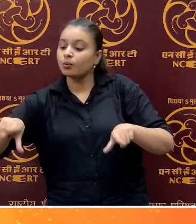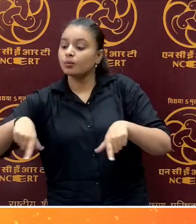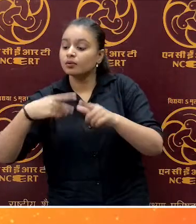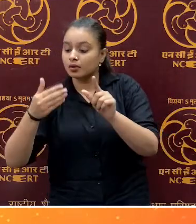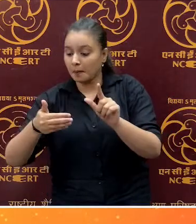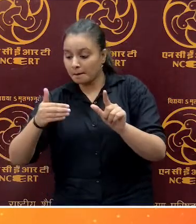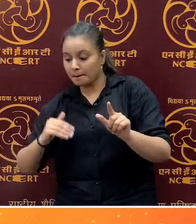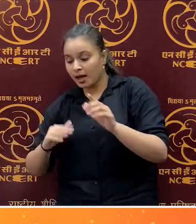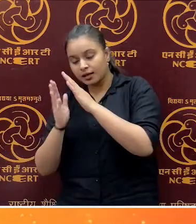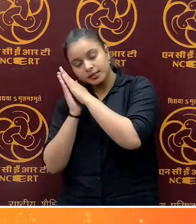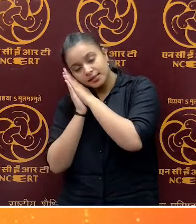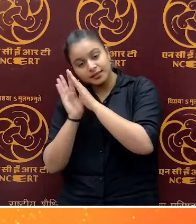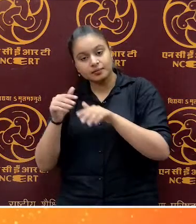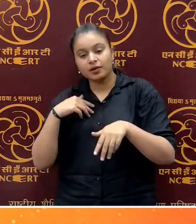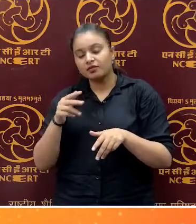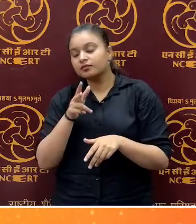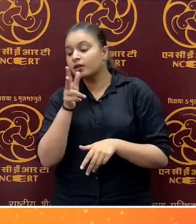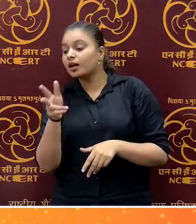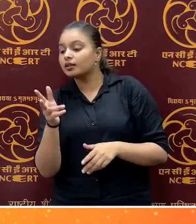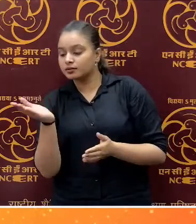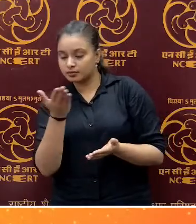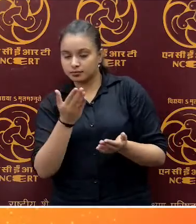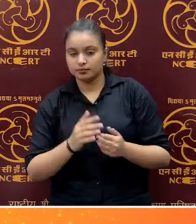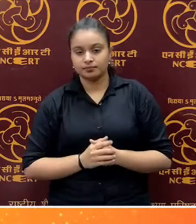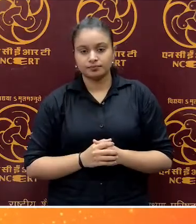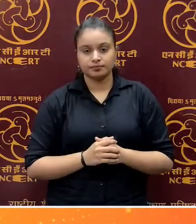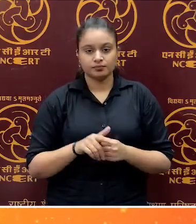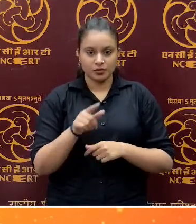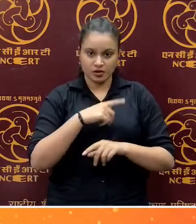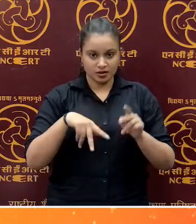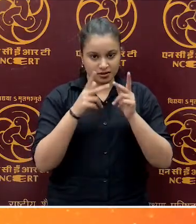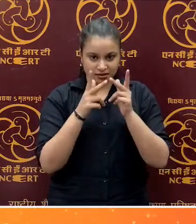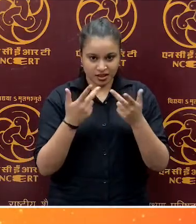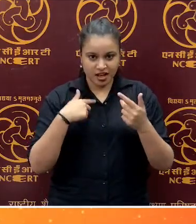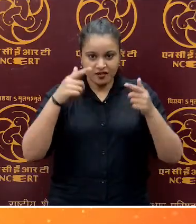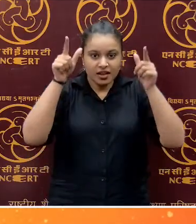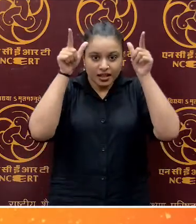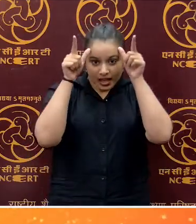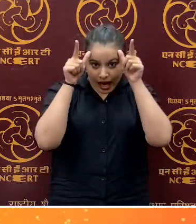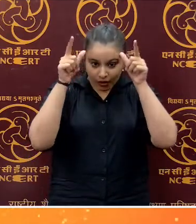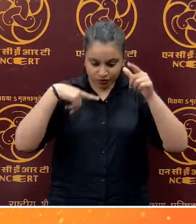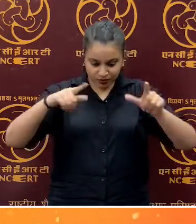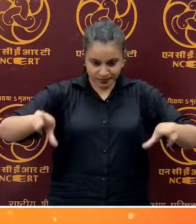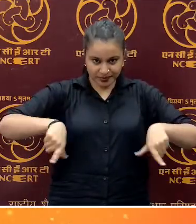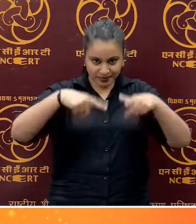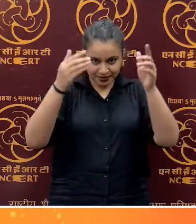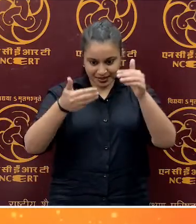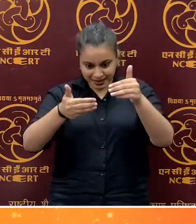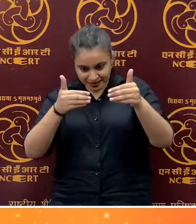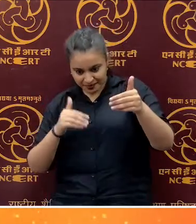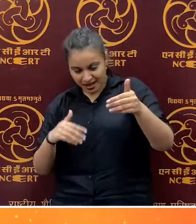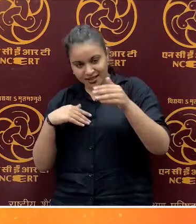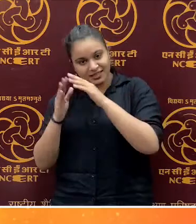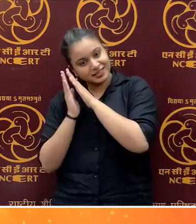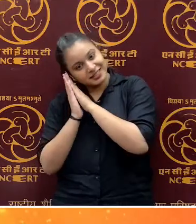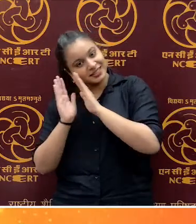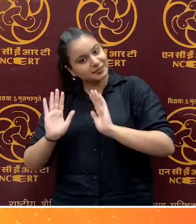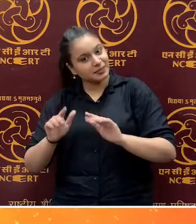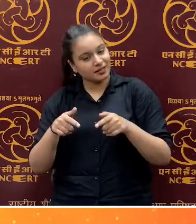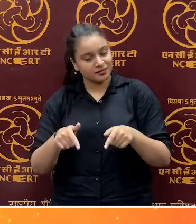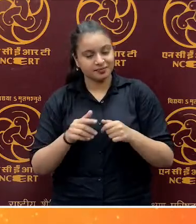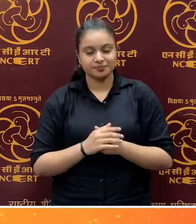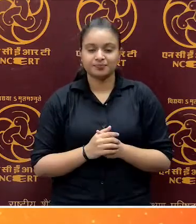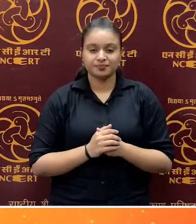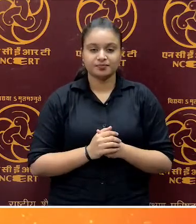shade. Again, no help. Yes. And dear children, you can see a cow sleeping behind the tree, in the shade of the tree.